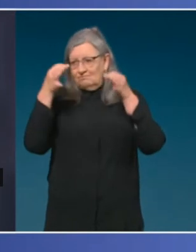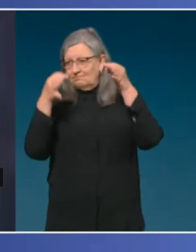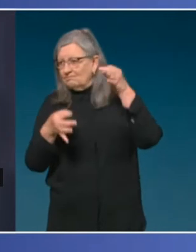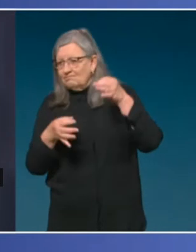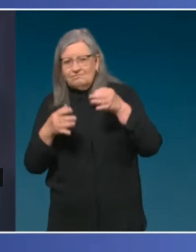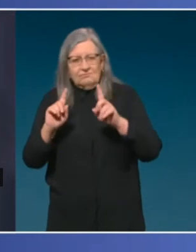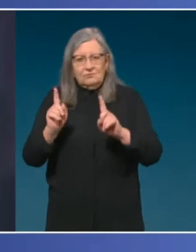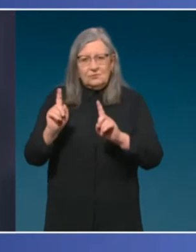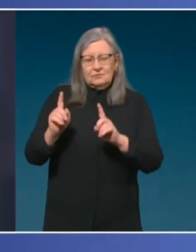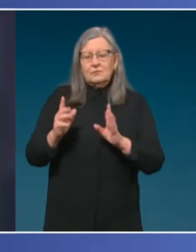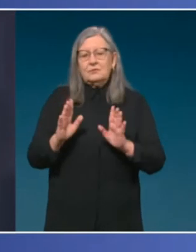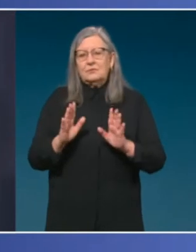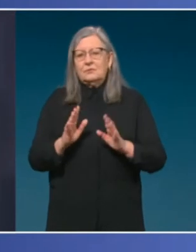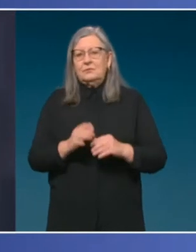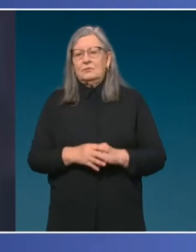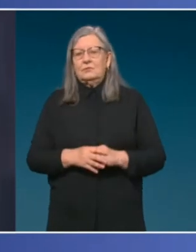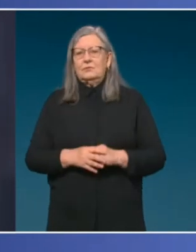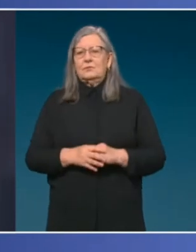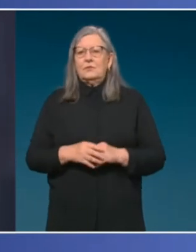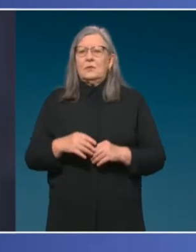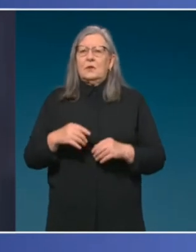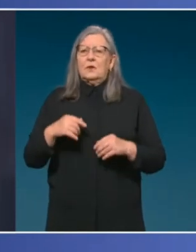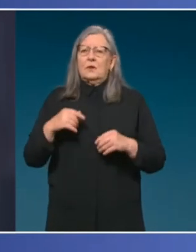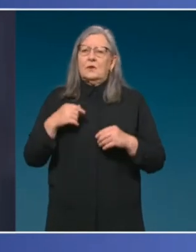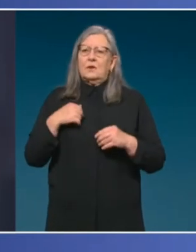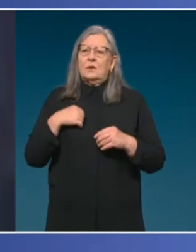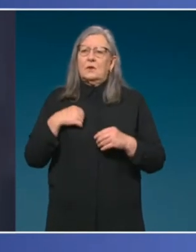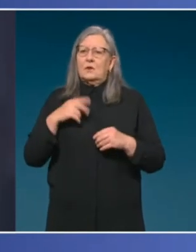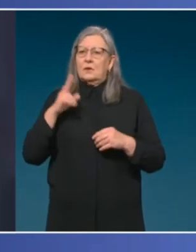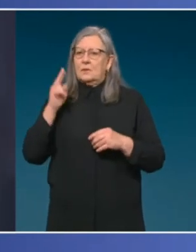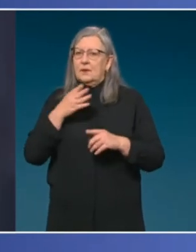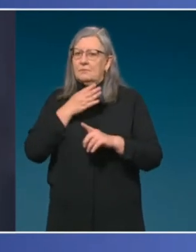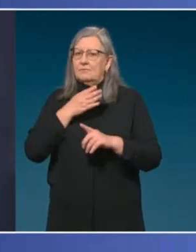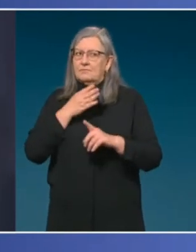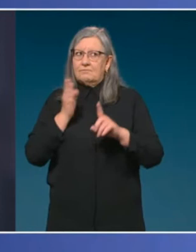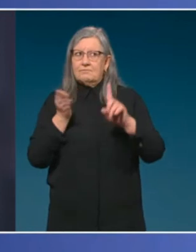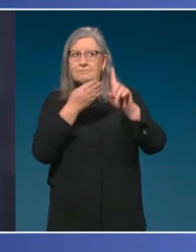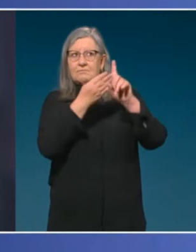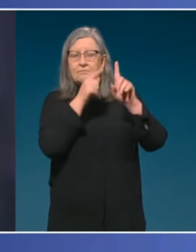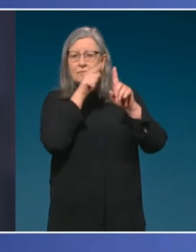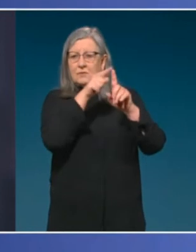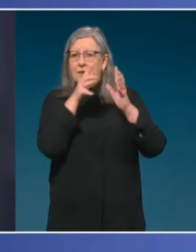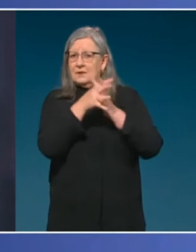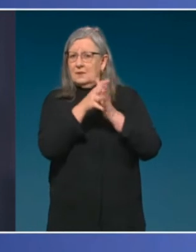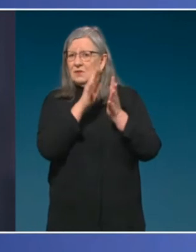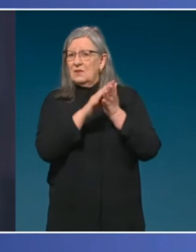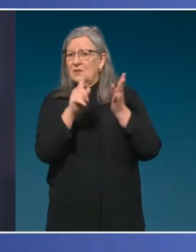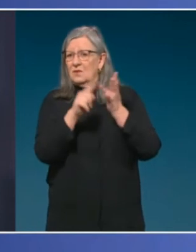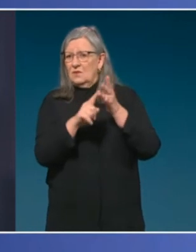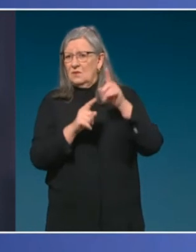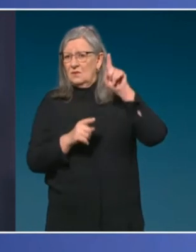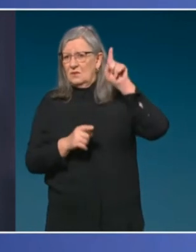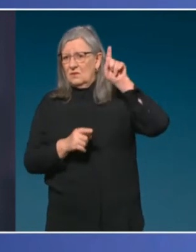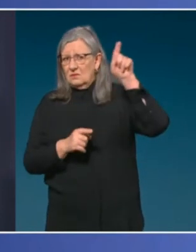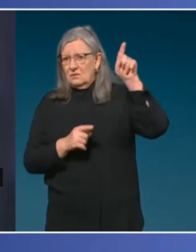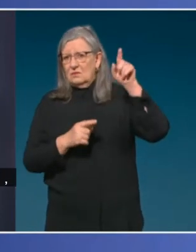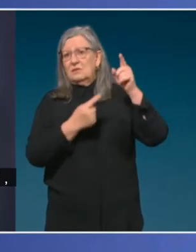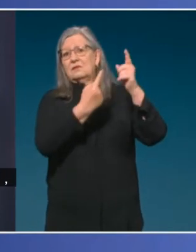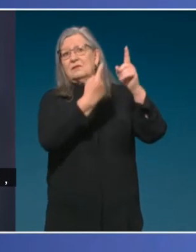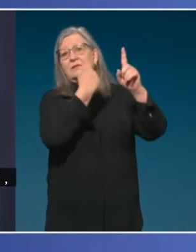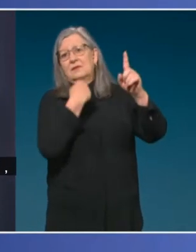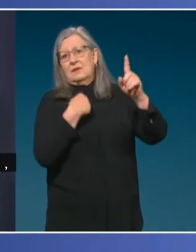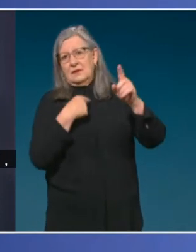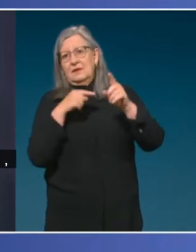But it comes back to what the WHO initial assessment was, that it is a variant of concern, and as has been mentioned